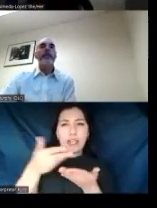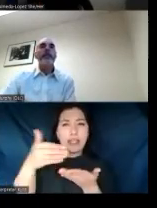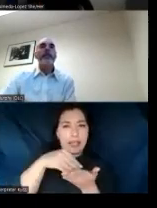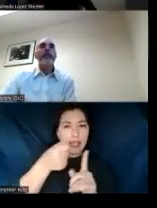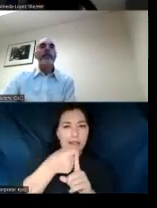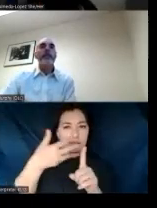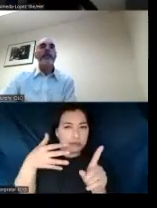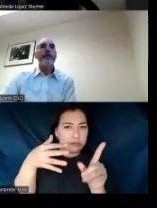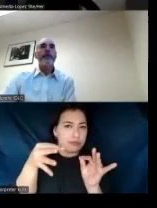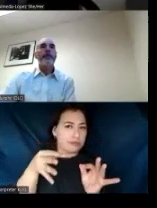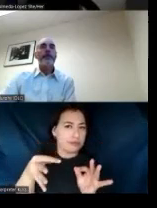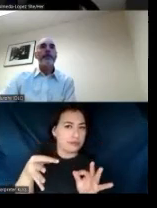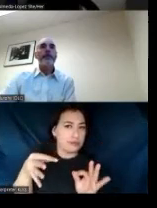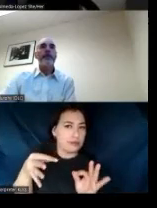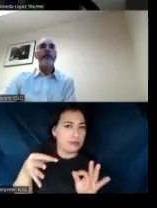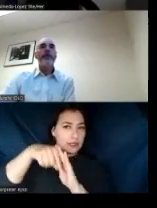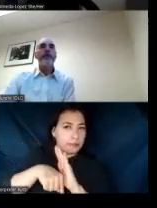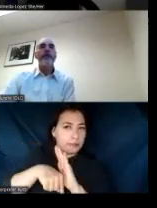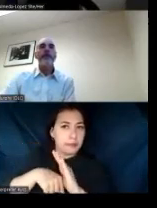I?